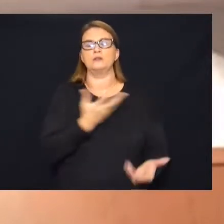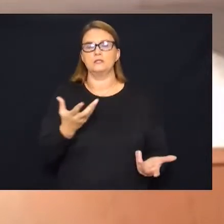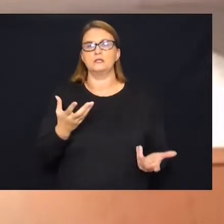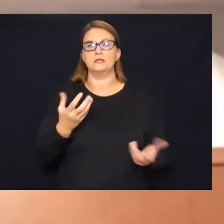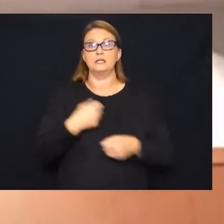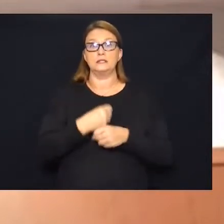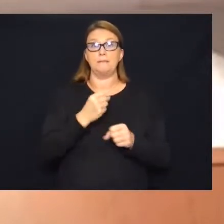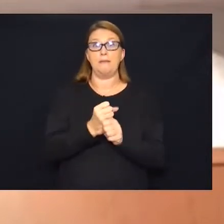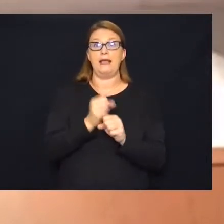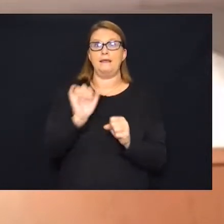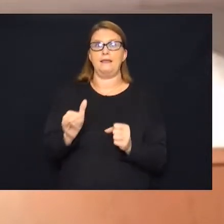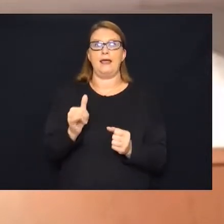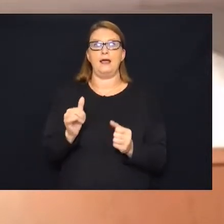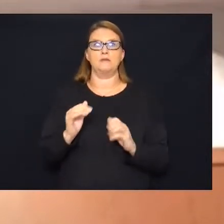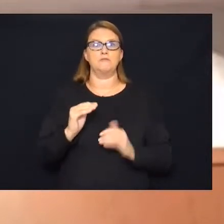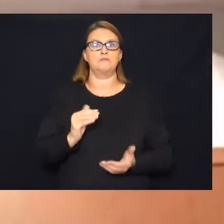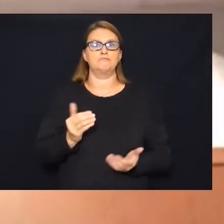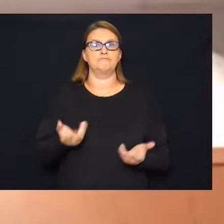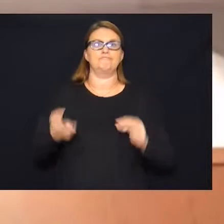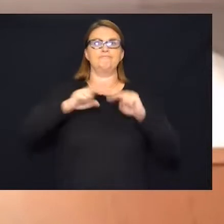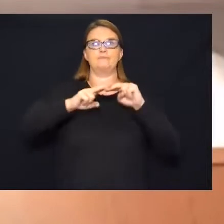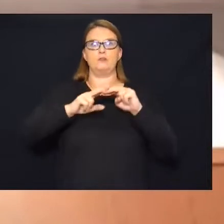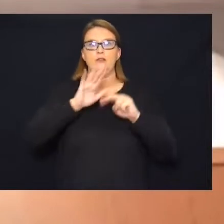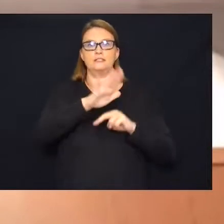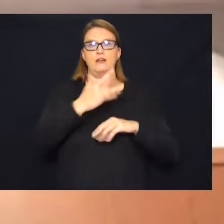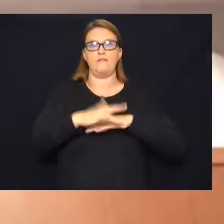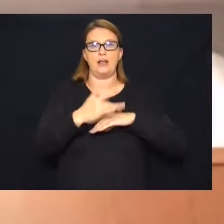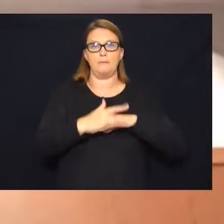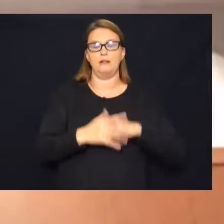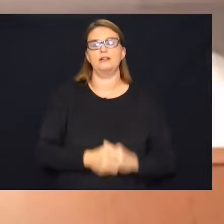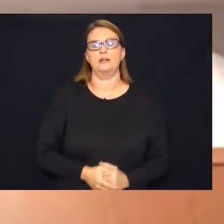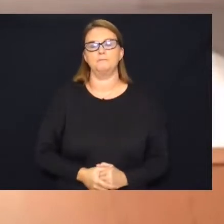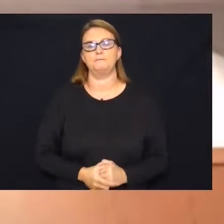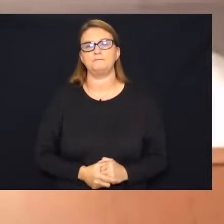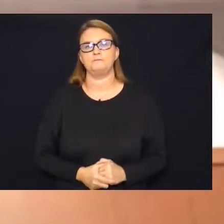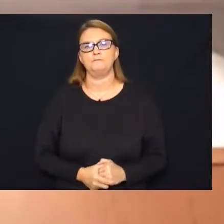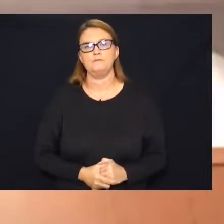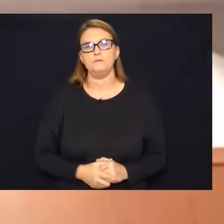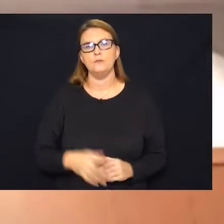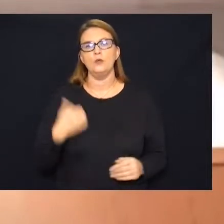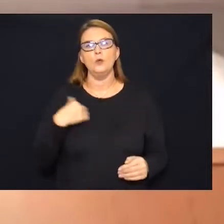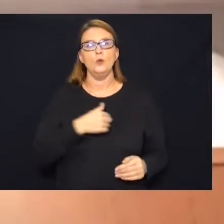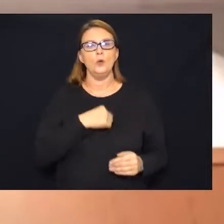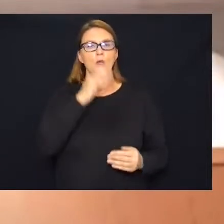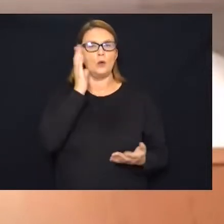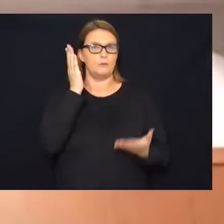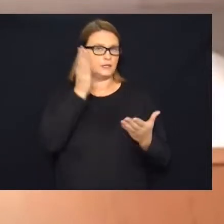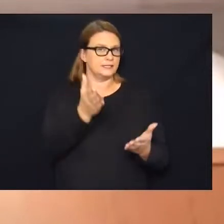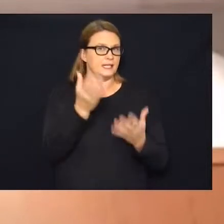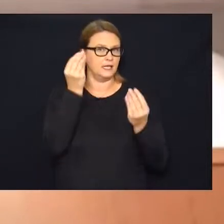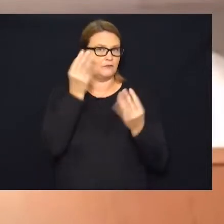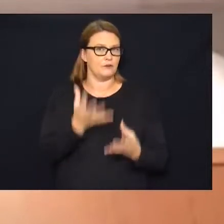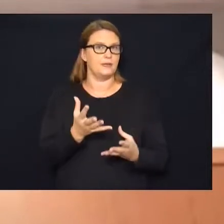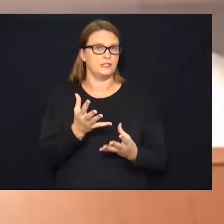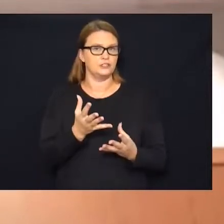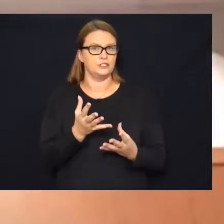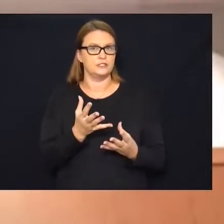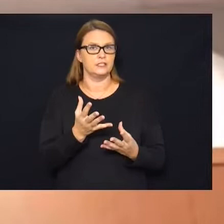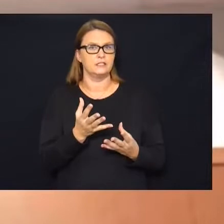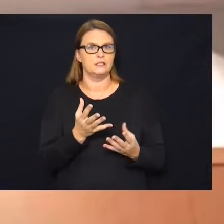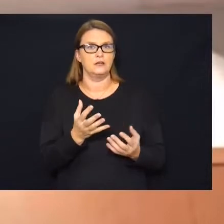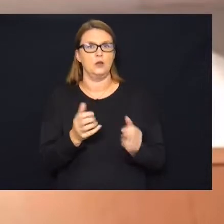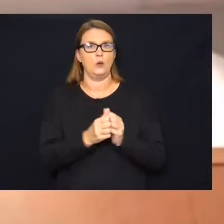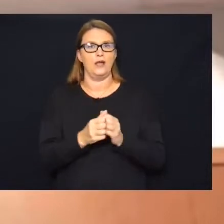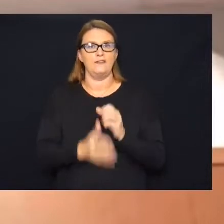blood supplies better available. We will also be presenting information in the future based on some